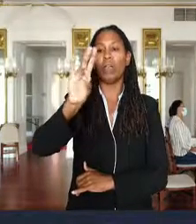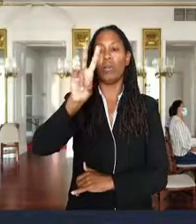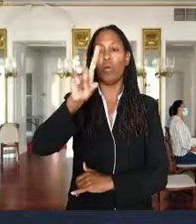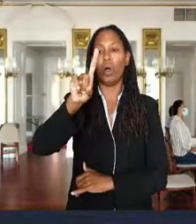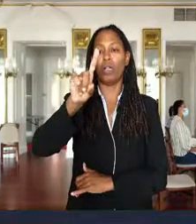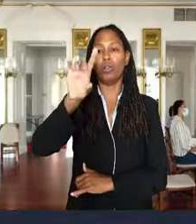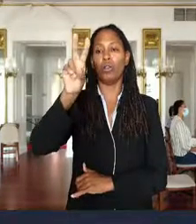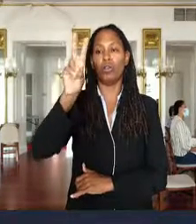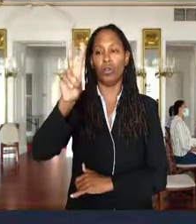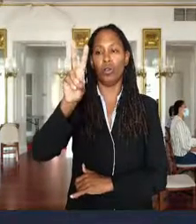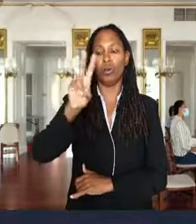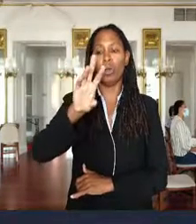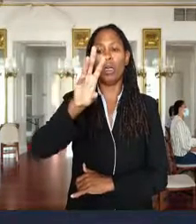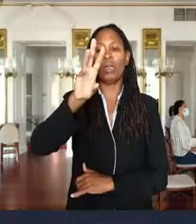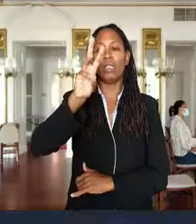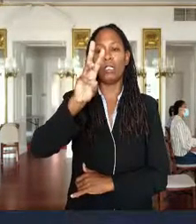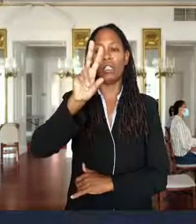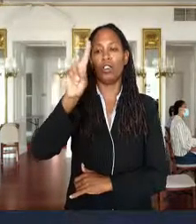340-712-6299 or